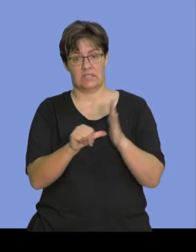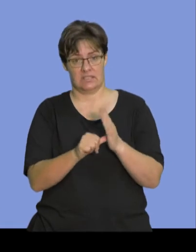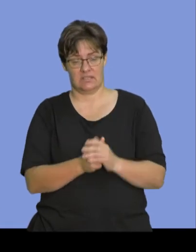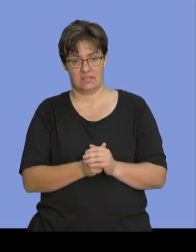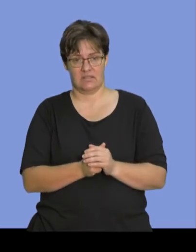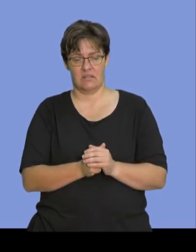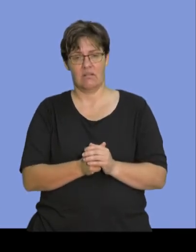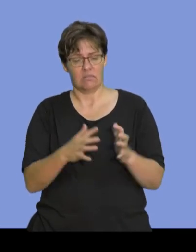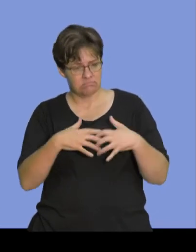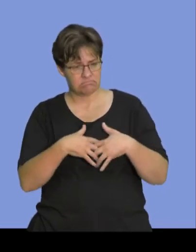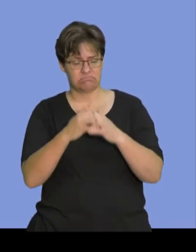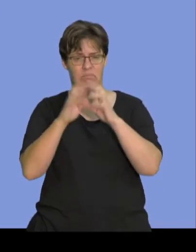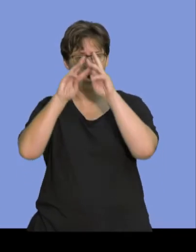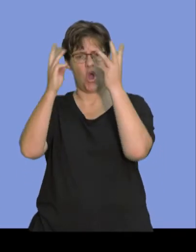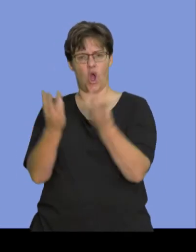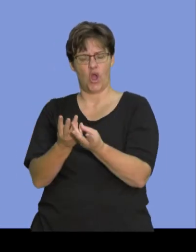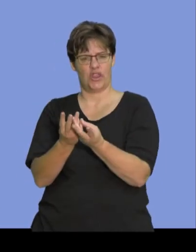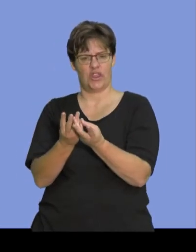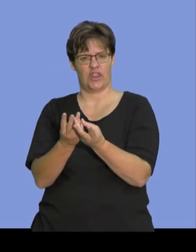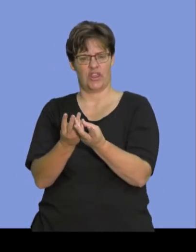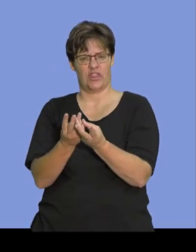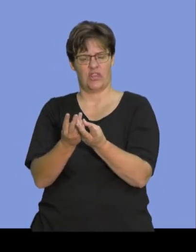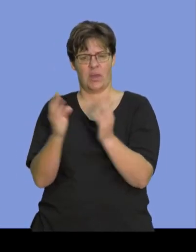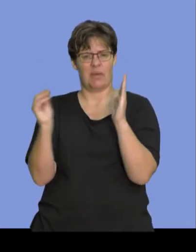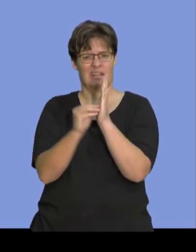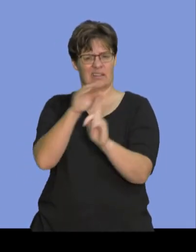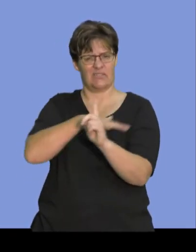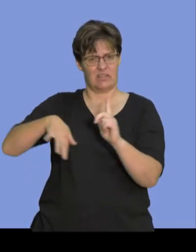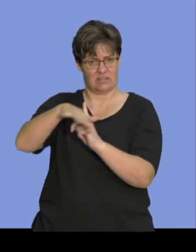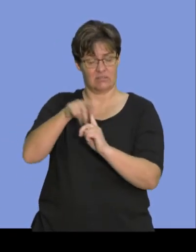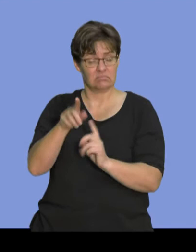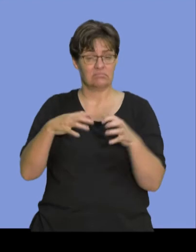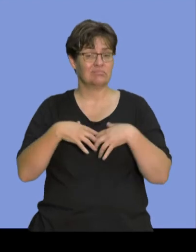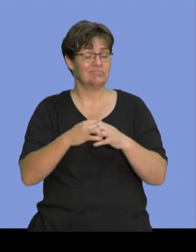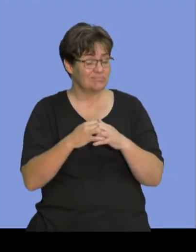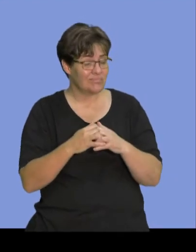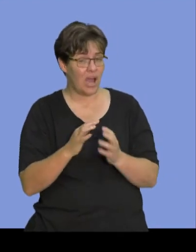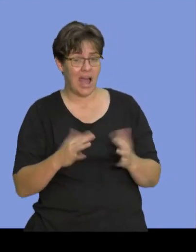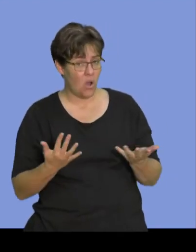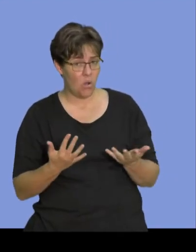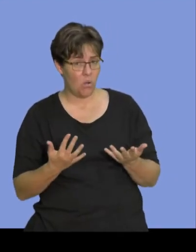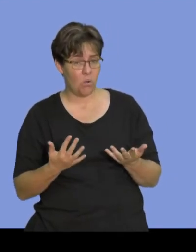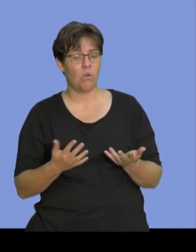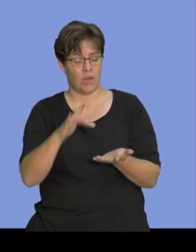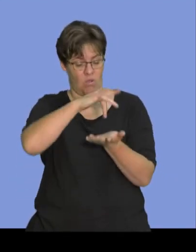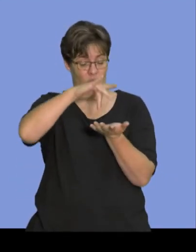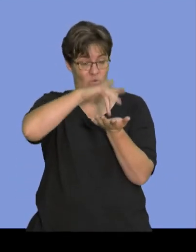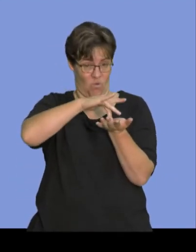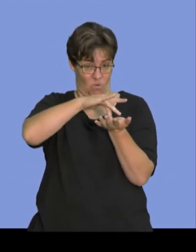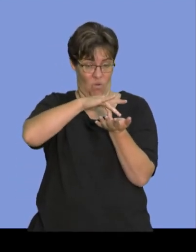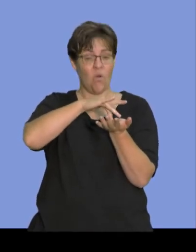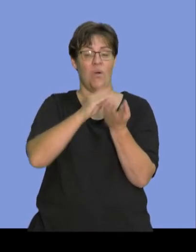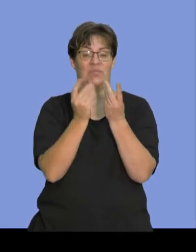important. Now, let's talk about the origins of the Earth's magnetic field, okay? The Earth's field is produced by the materials in the molten